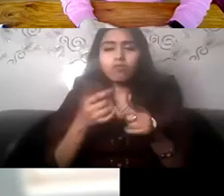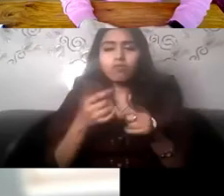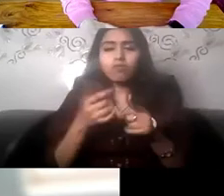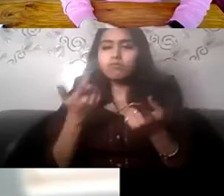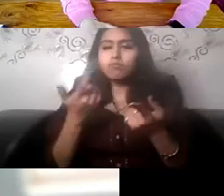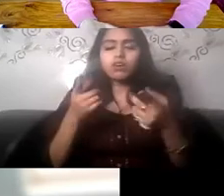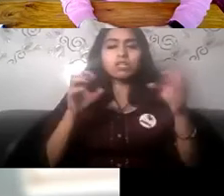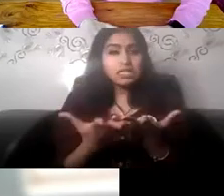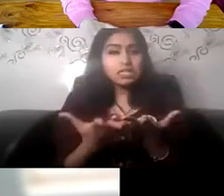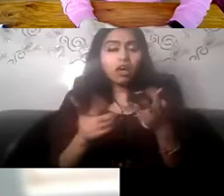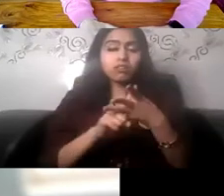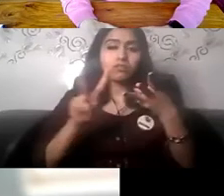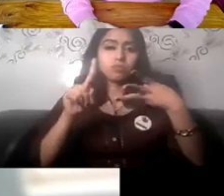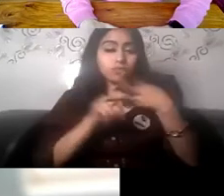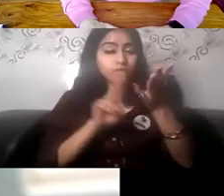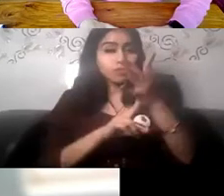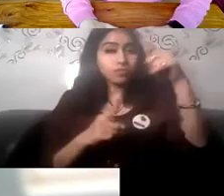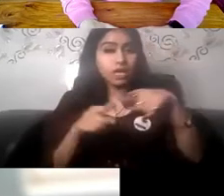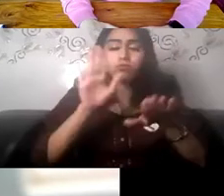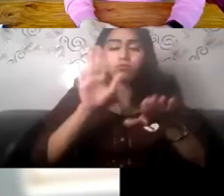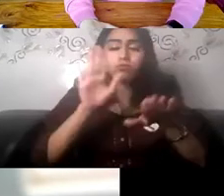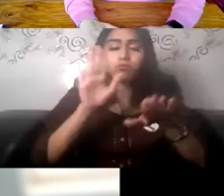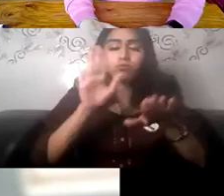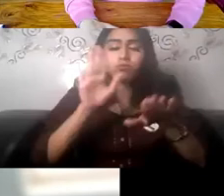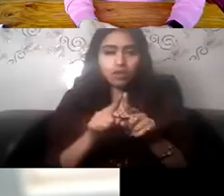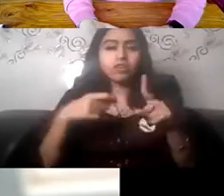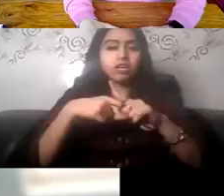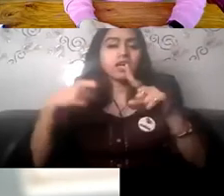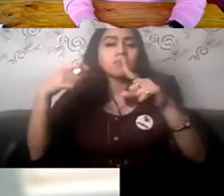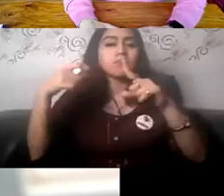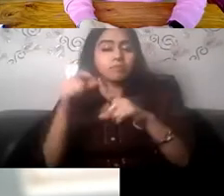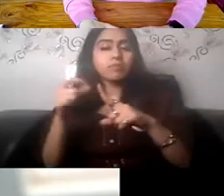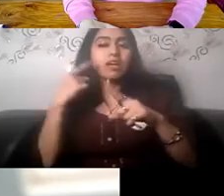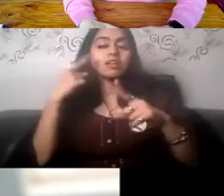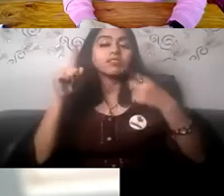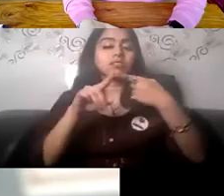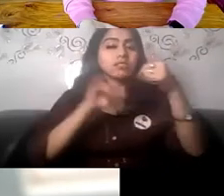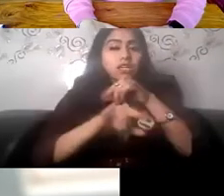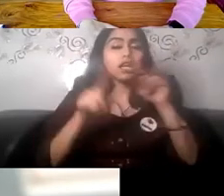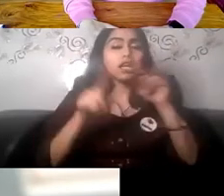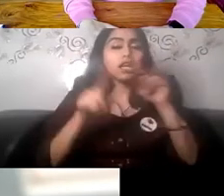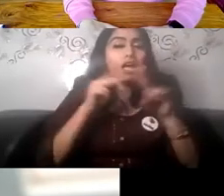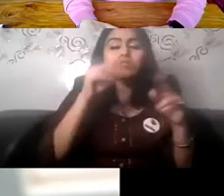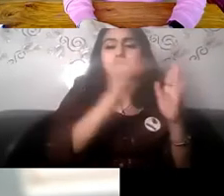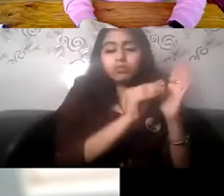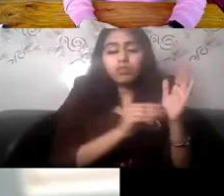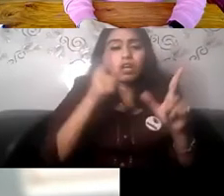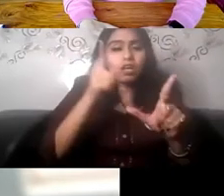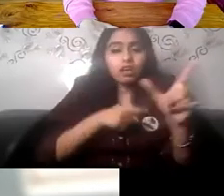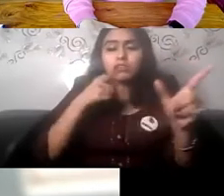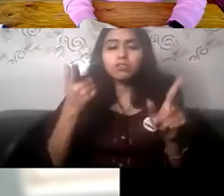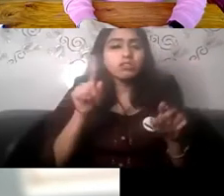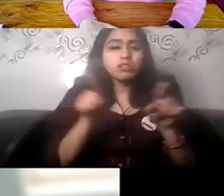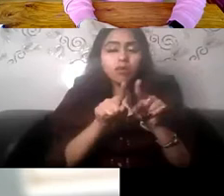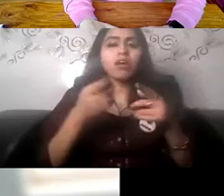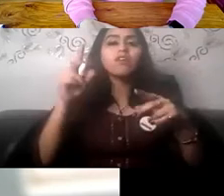As actually have some KPIs of how many events we want to cause in the year, how much funds